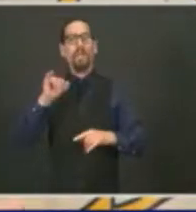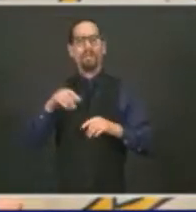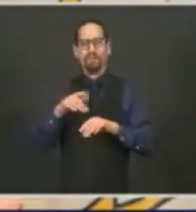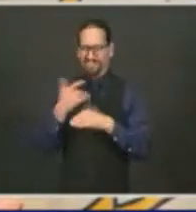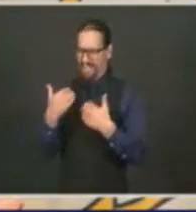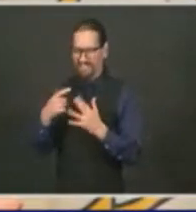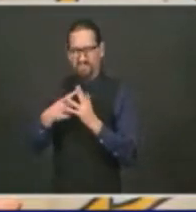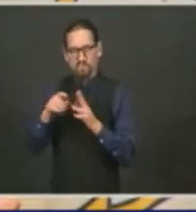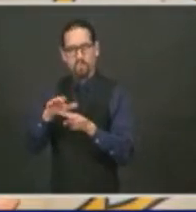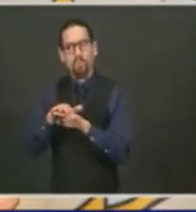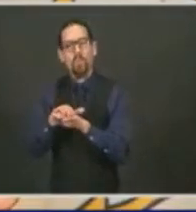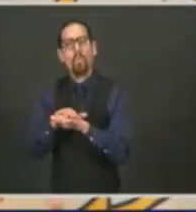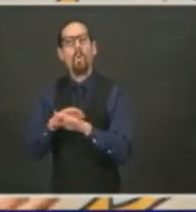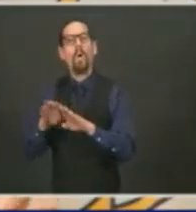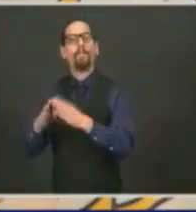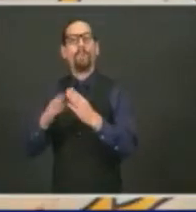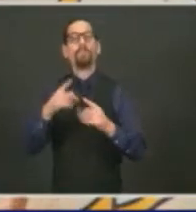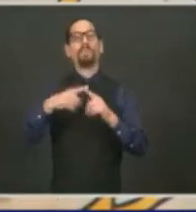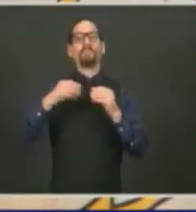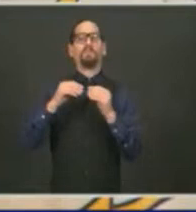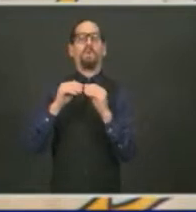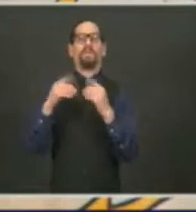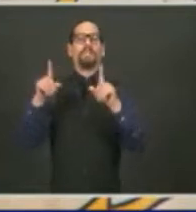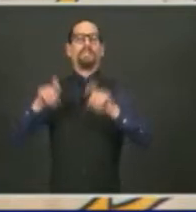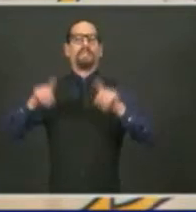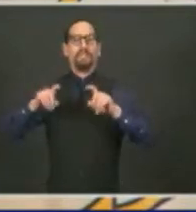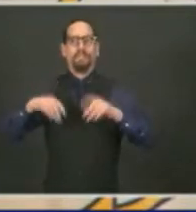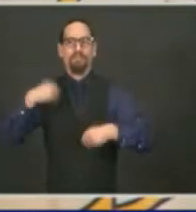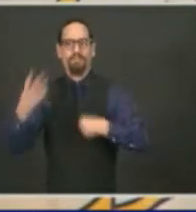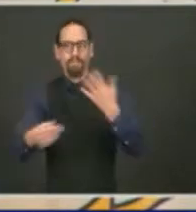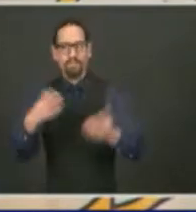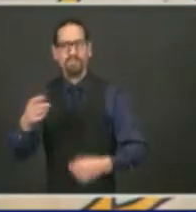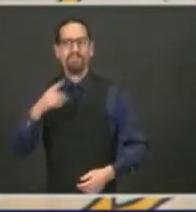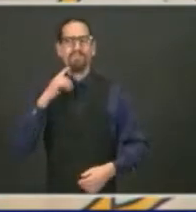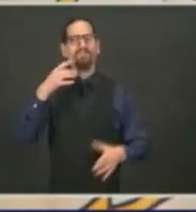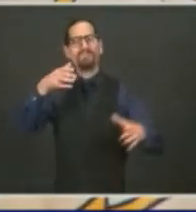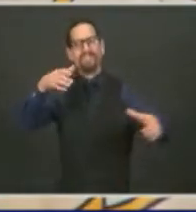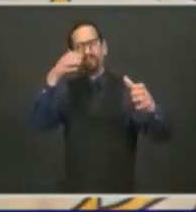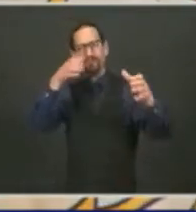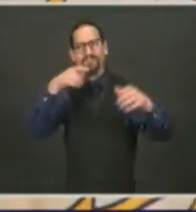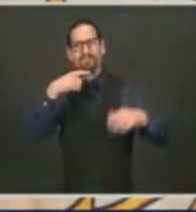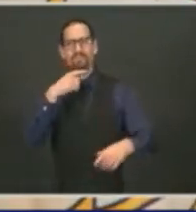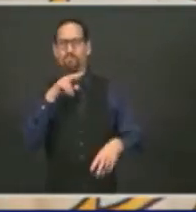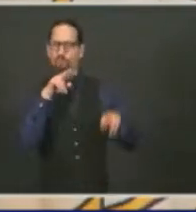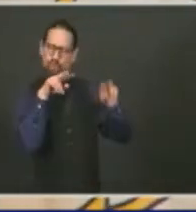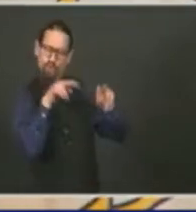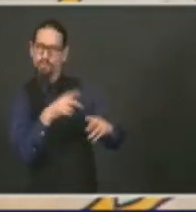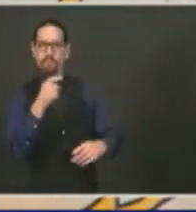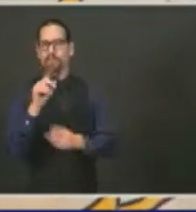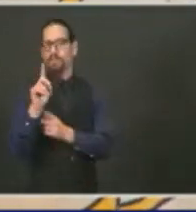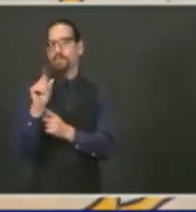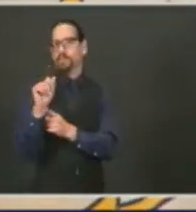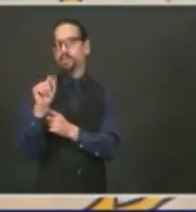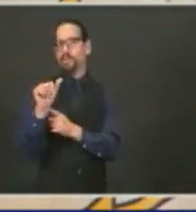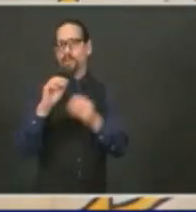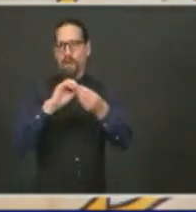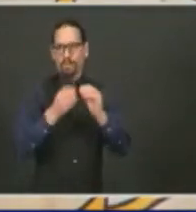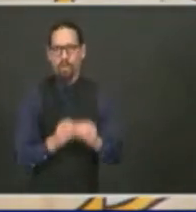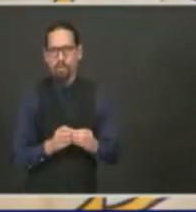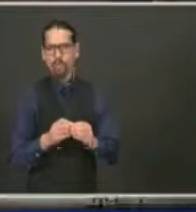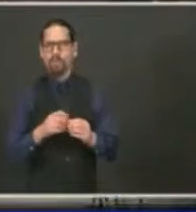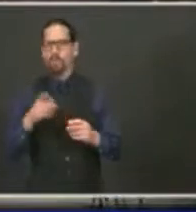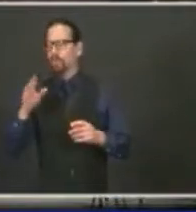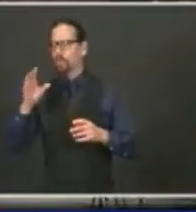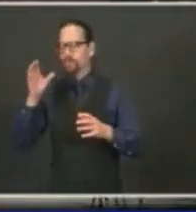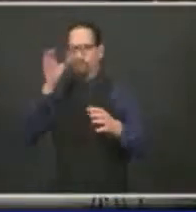many experts as I can. I look at the data, I listen to the experts, and then as a team, we make a judgment call.